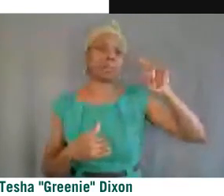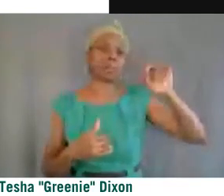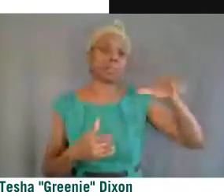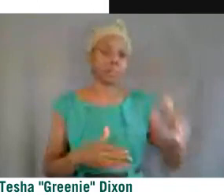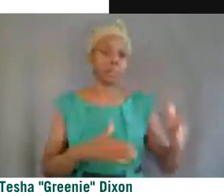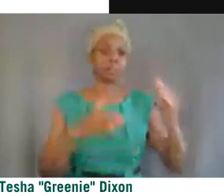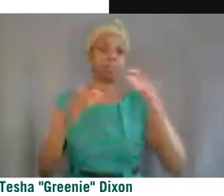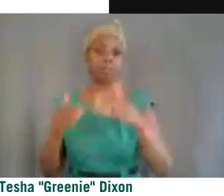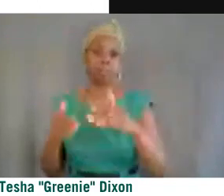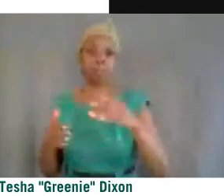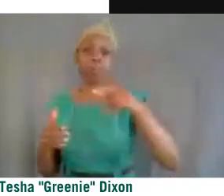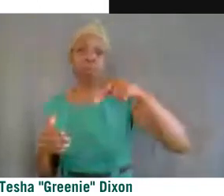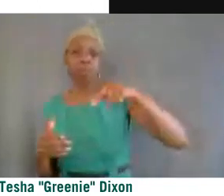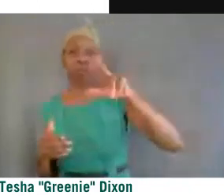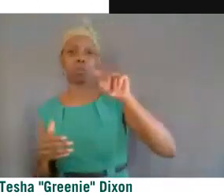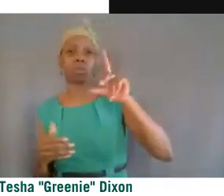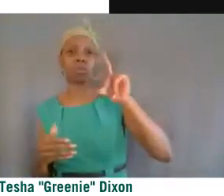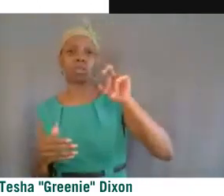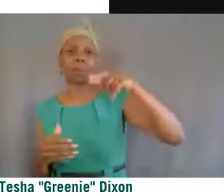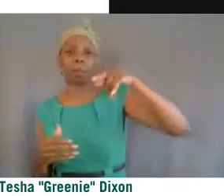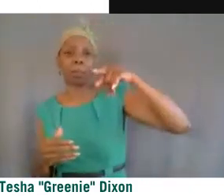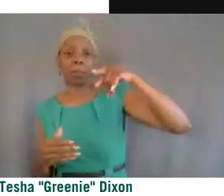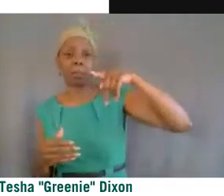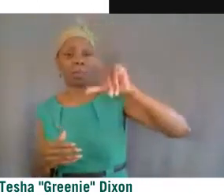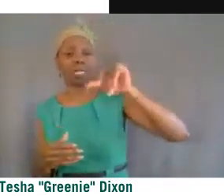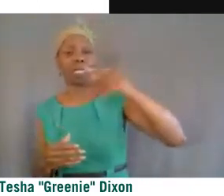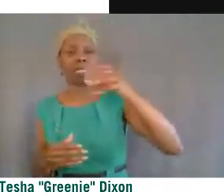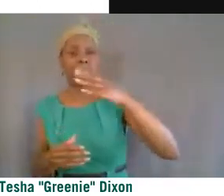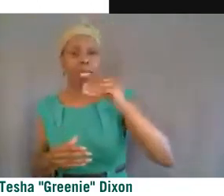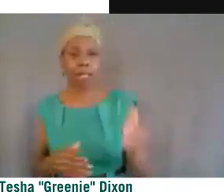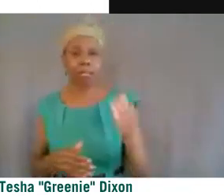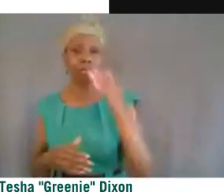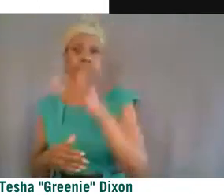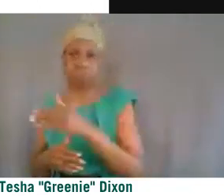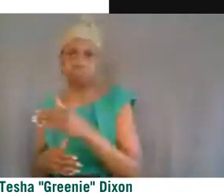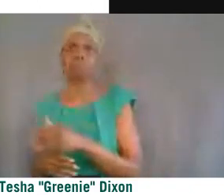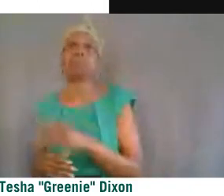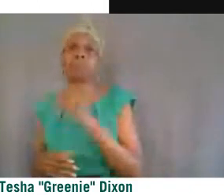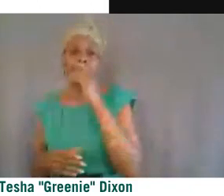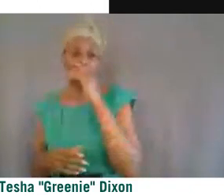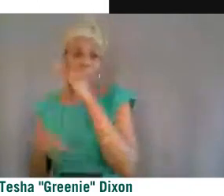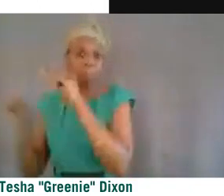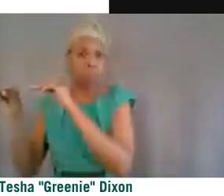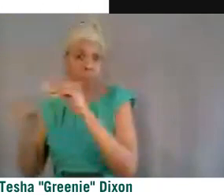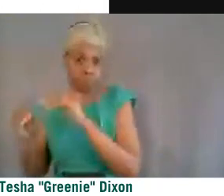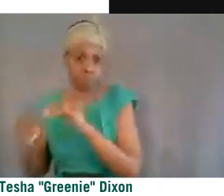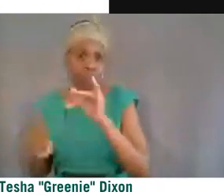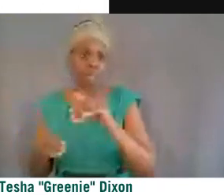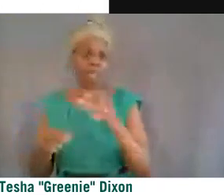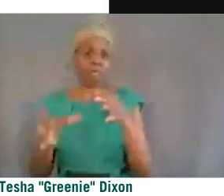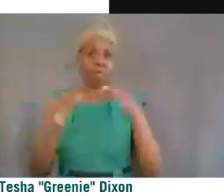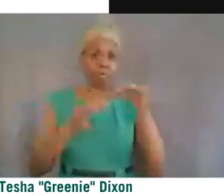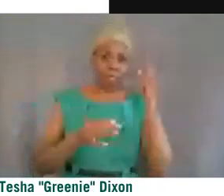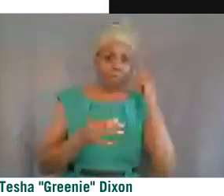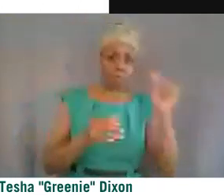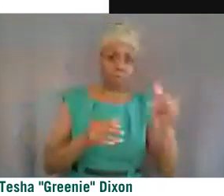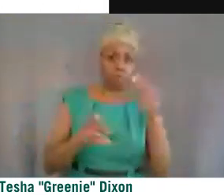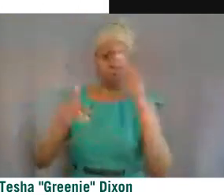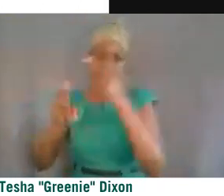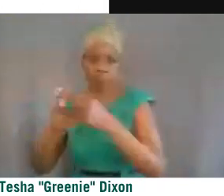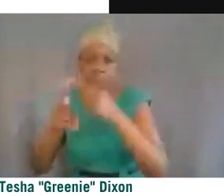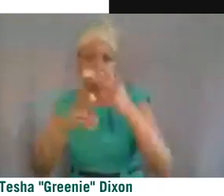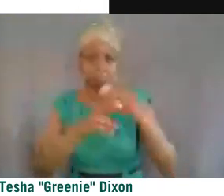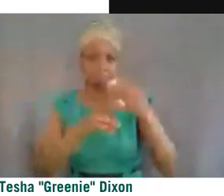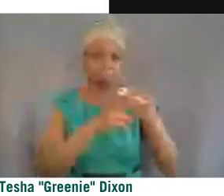or a common one. And that's the description there. And I think that nomenclature lets us drop